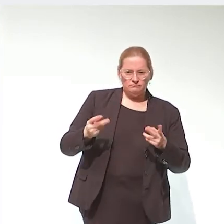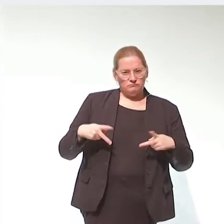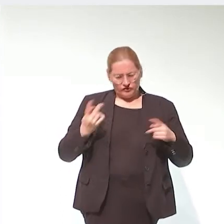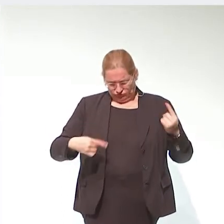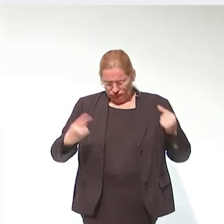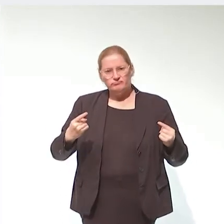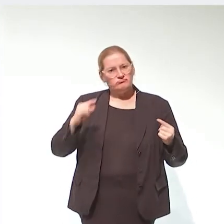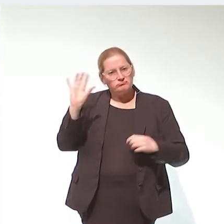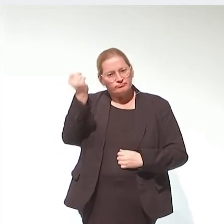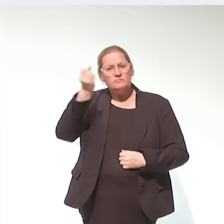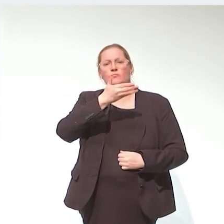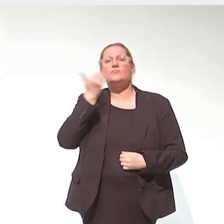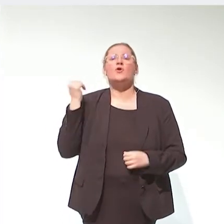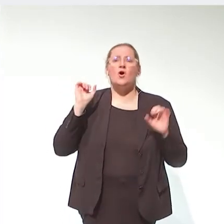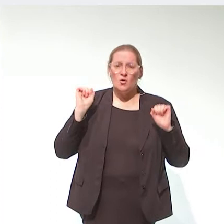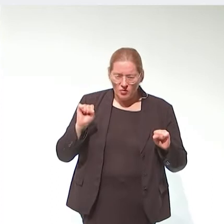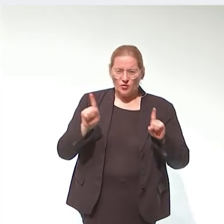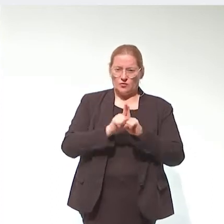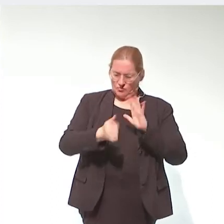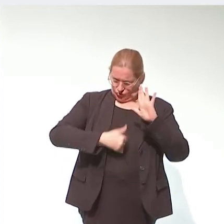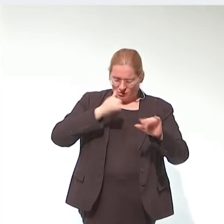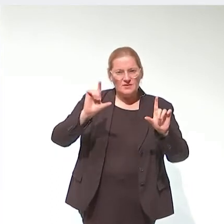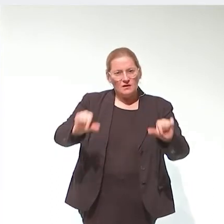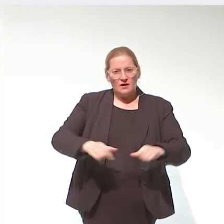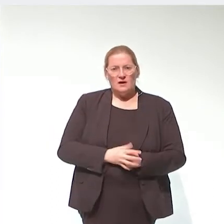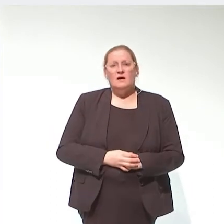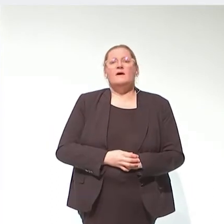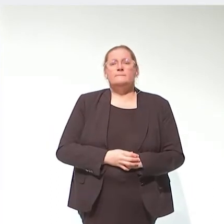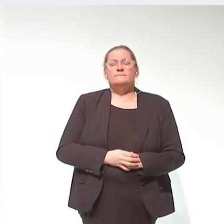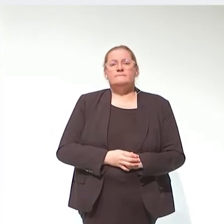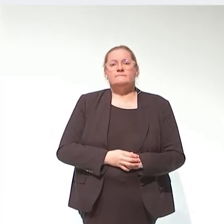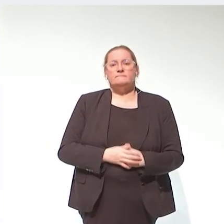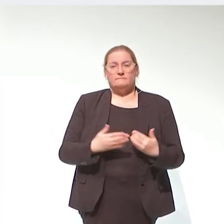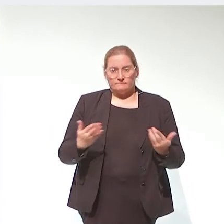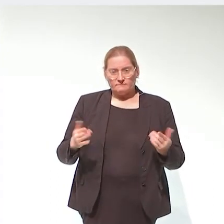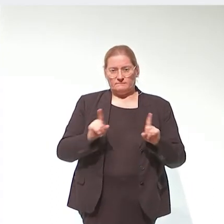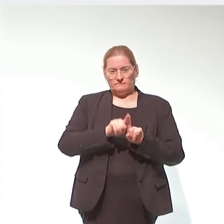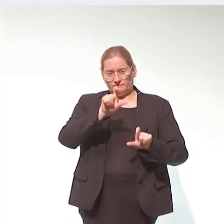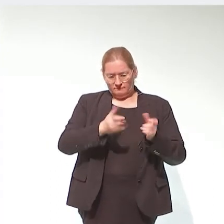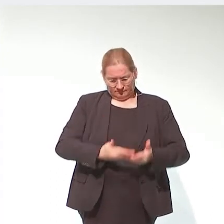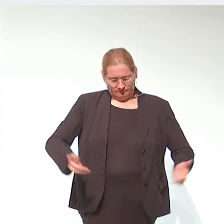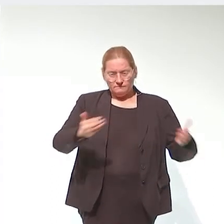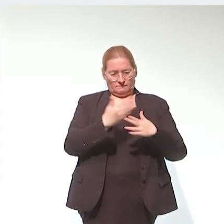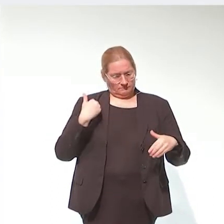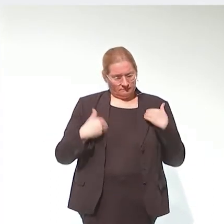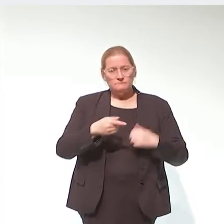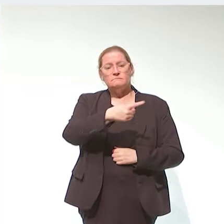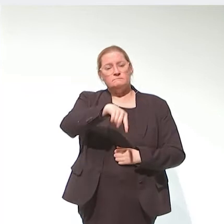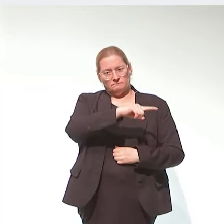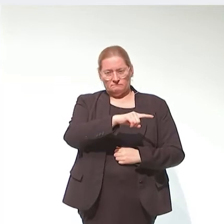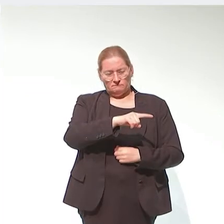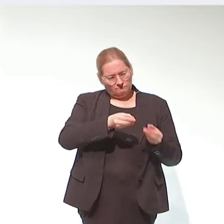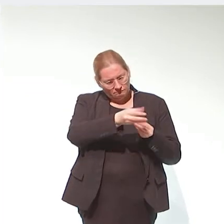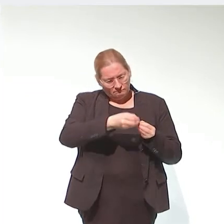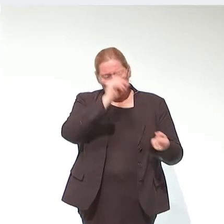be endured in a society, included in the society, to provide better opportunities for the